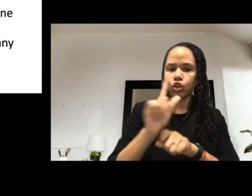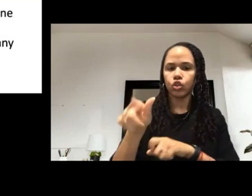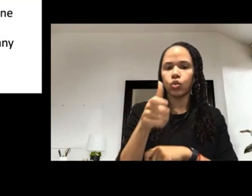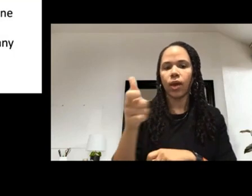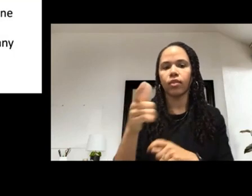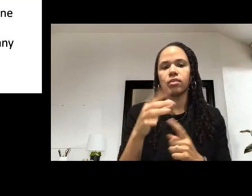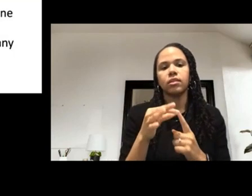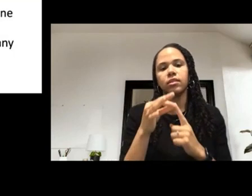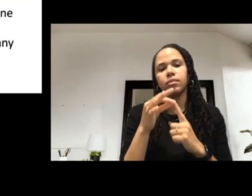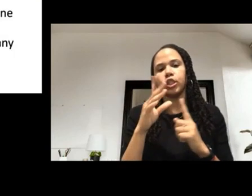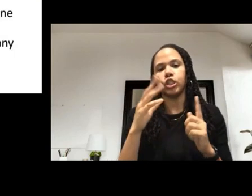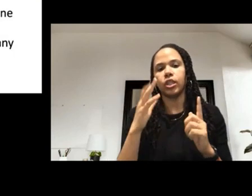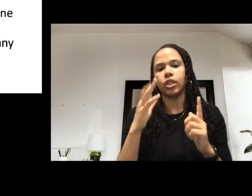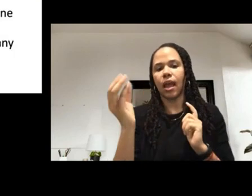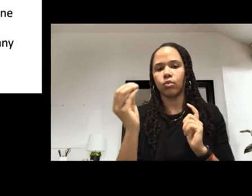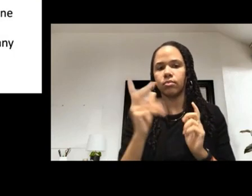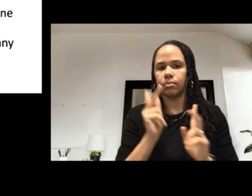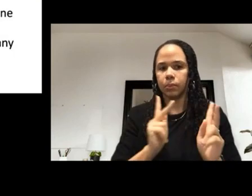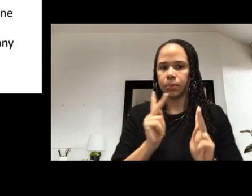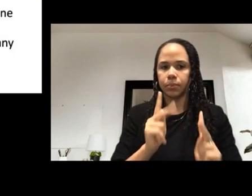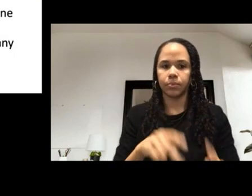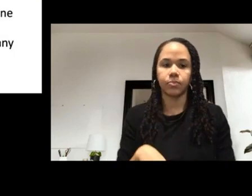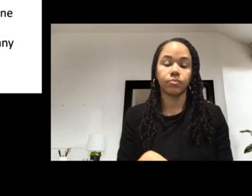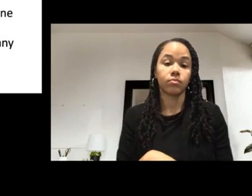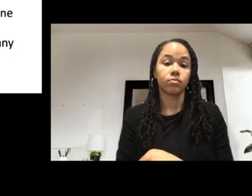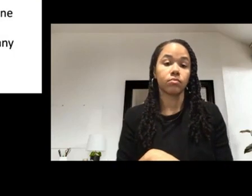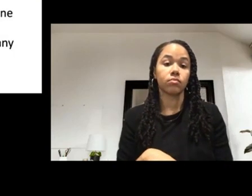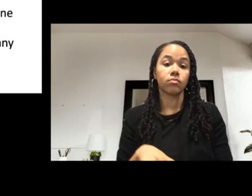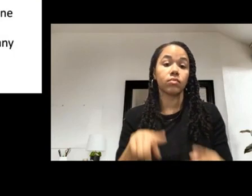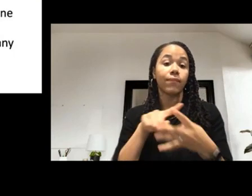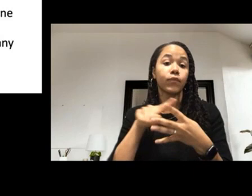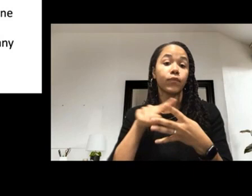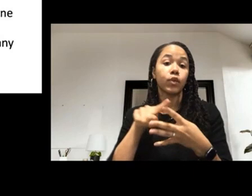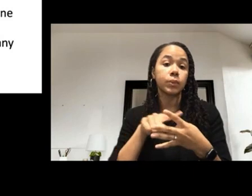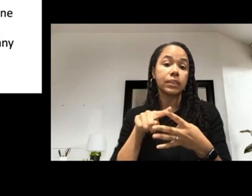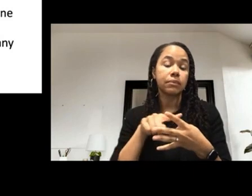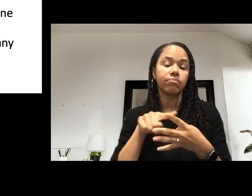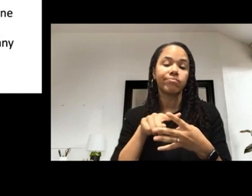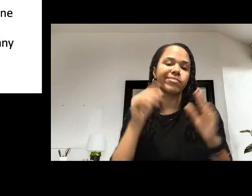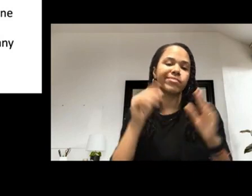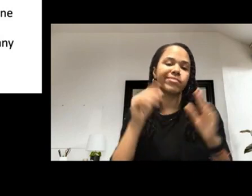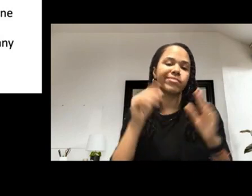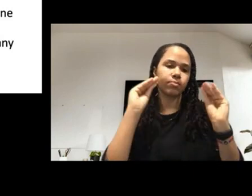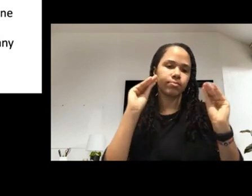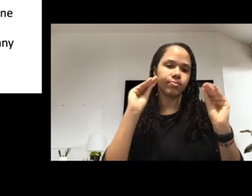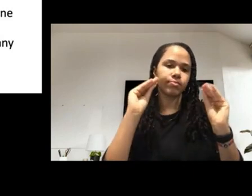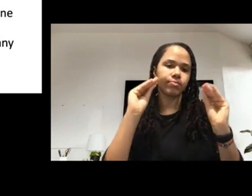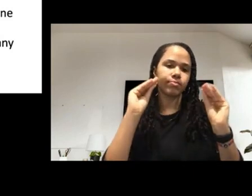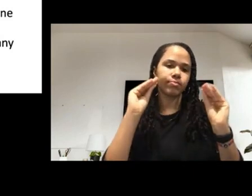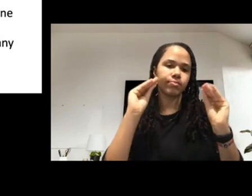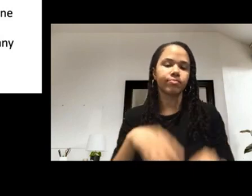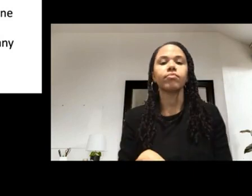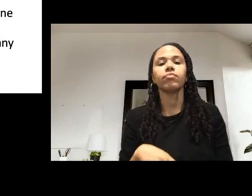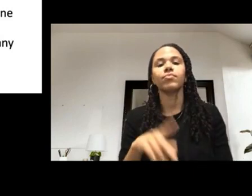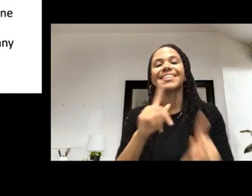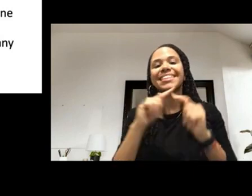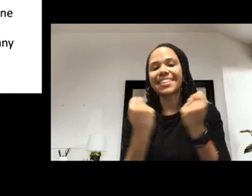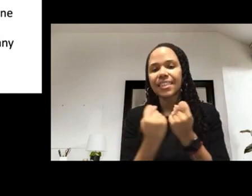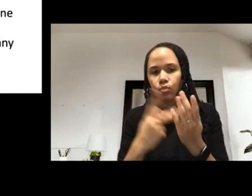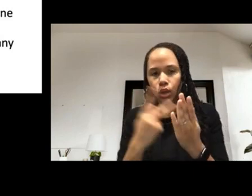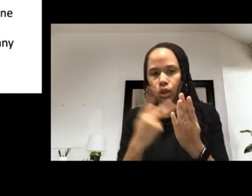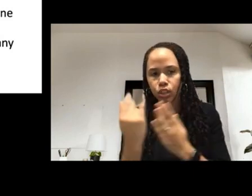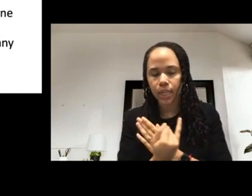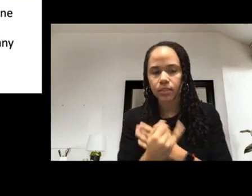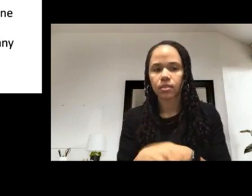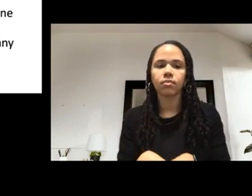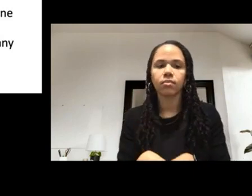we spent 1 week, the first week pretty much just doing instruction, and then a week and a half with team projects. And when we did